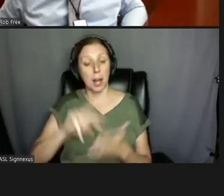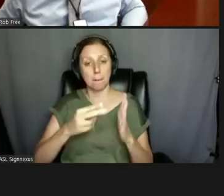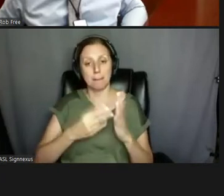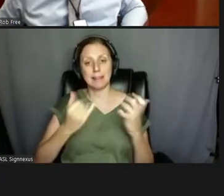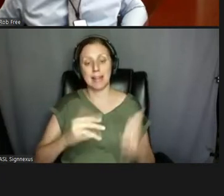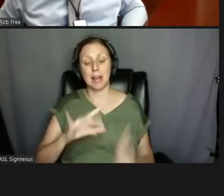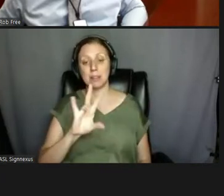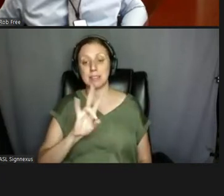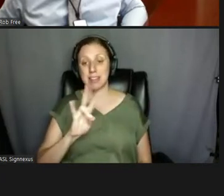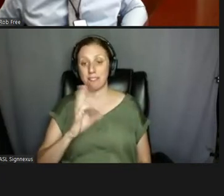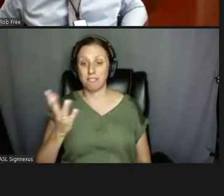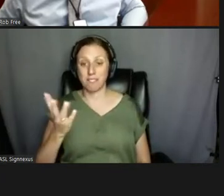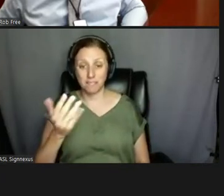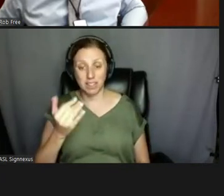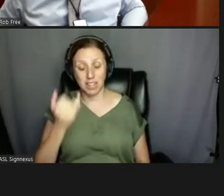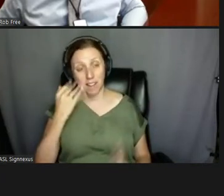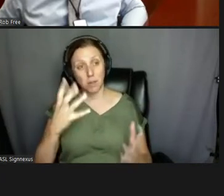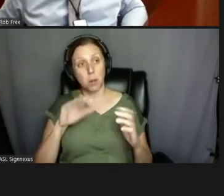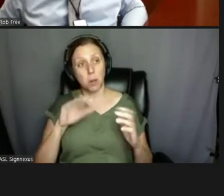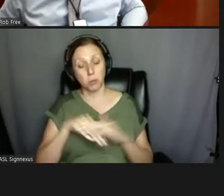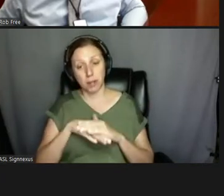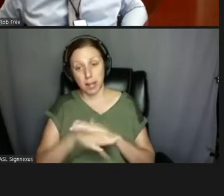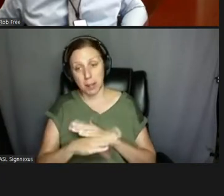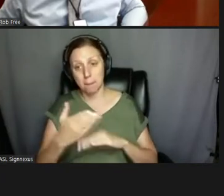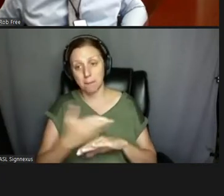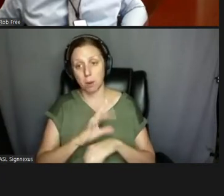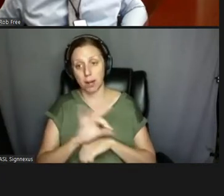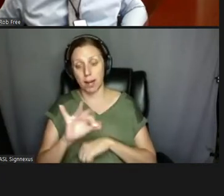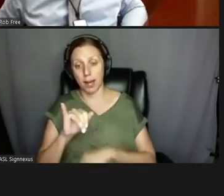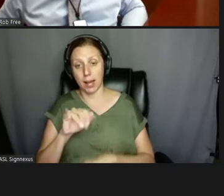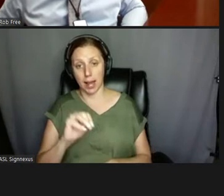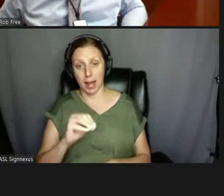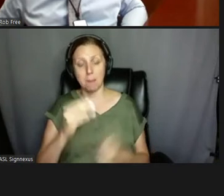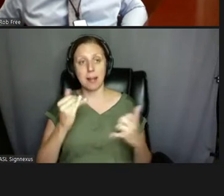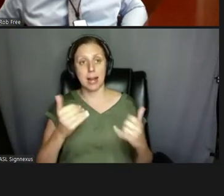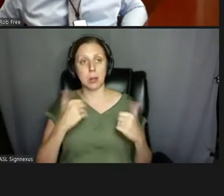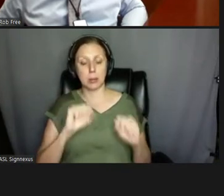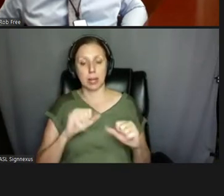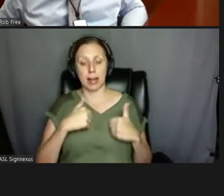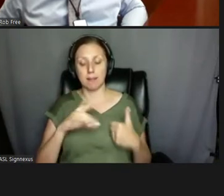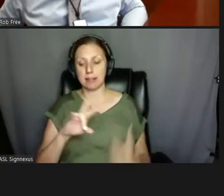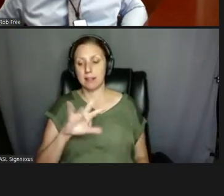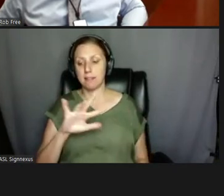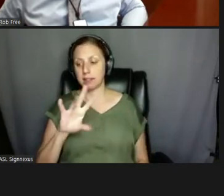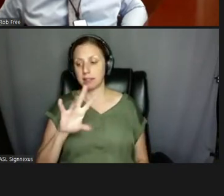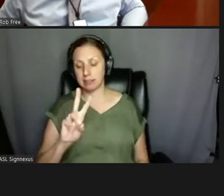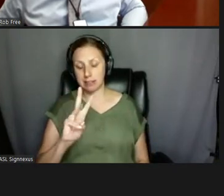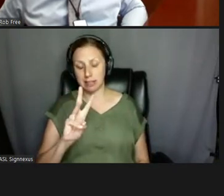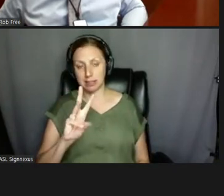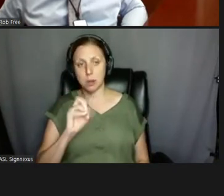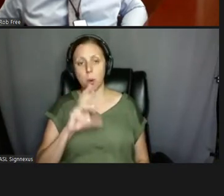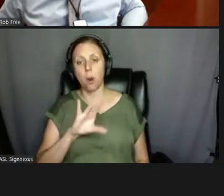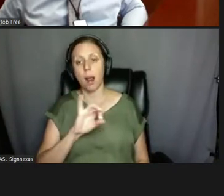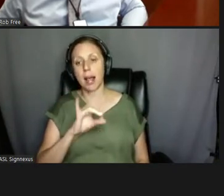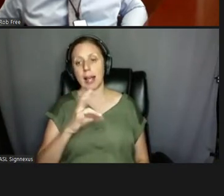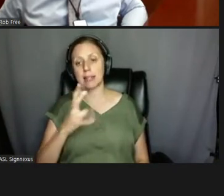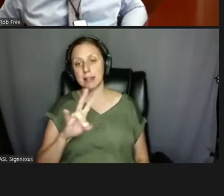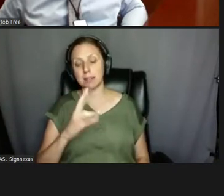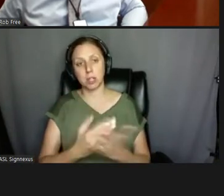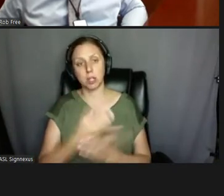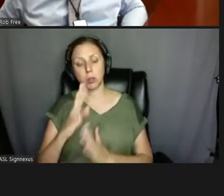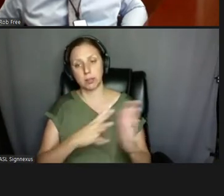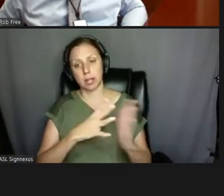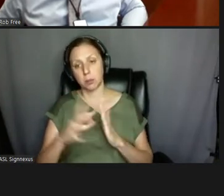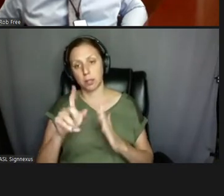7:15. If you want to get in before 9 a.m., right now you can make a 7:56 or an 8:17. Under the new schedule, you'll have to